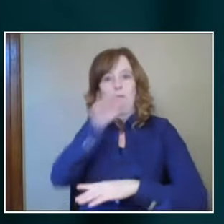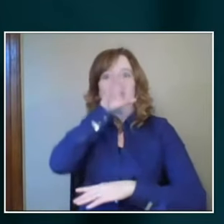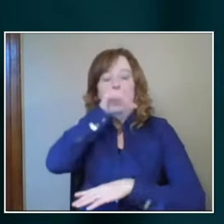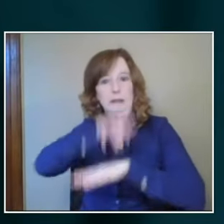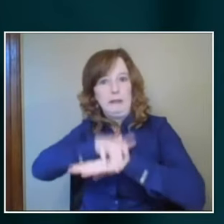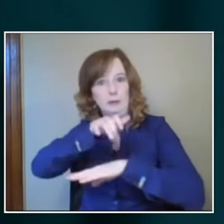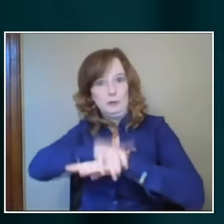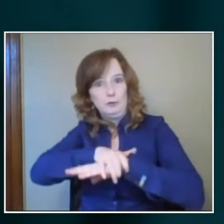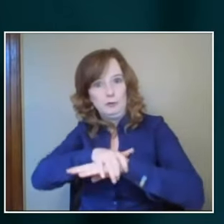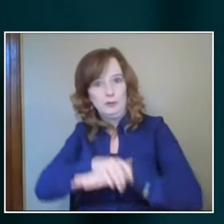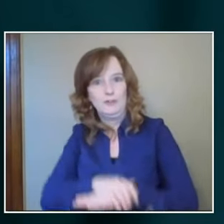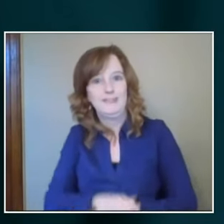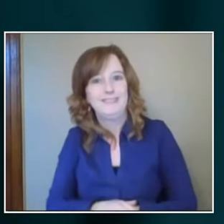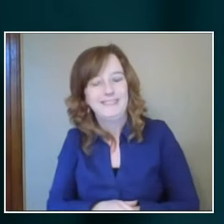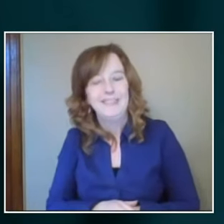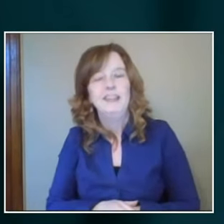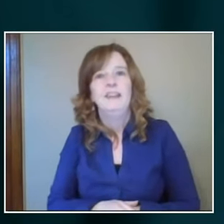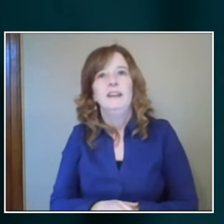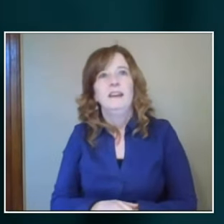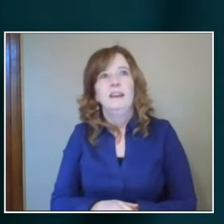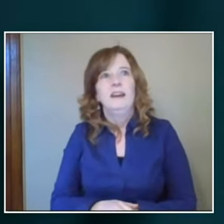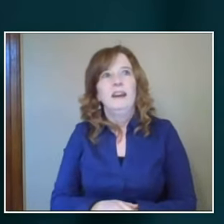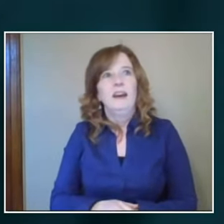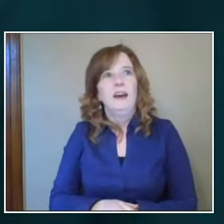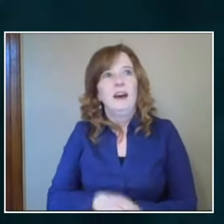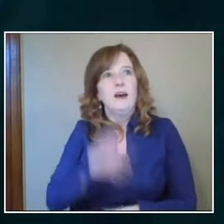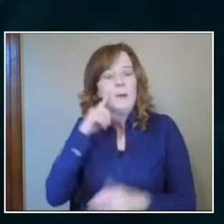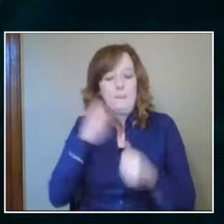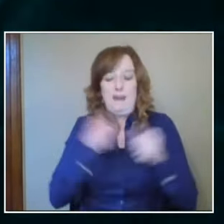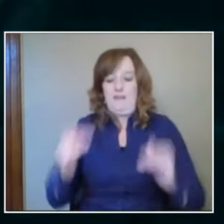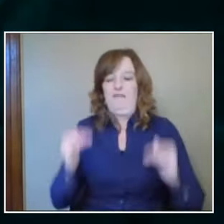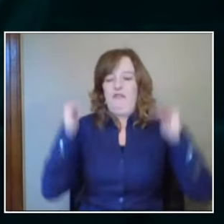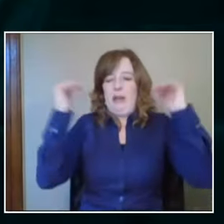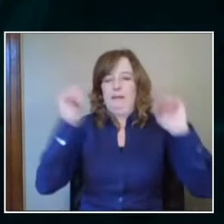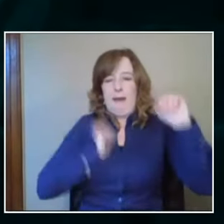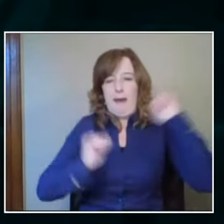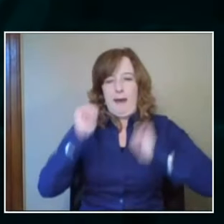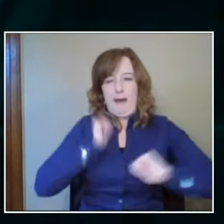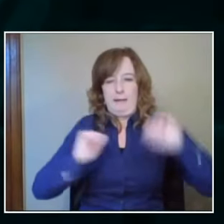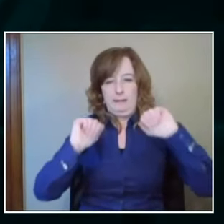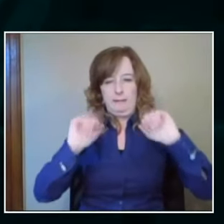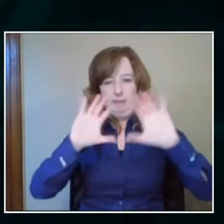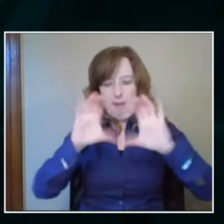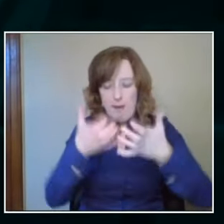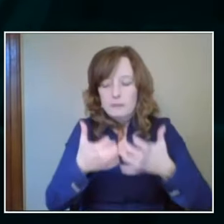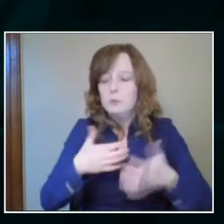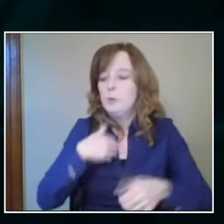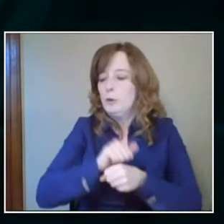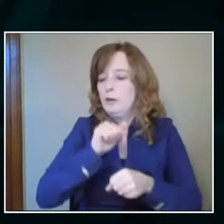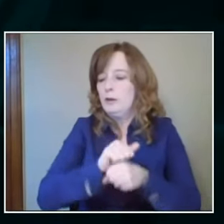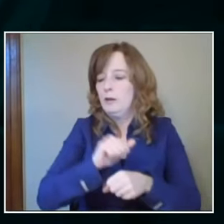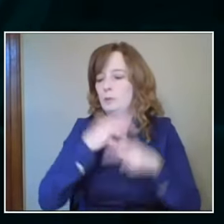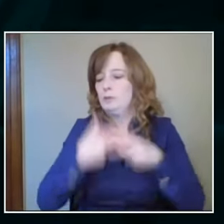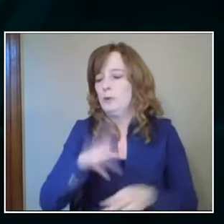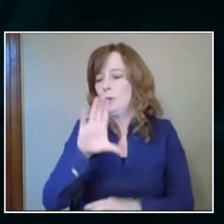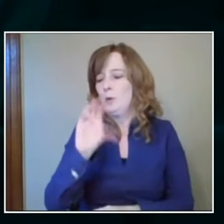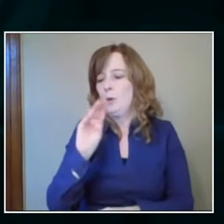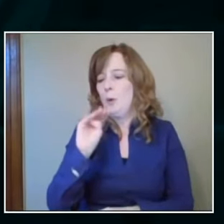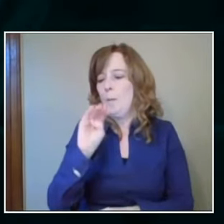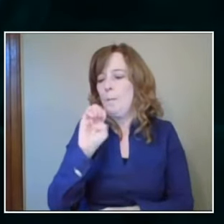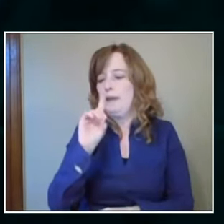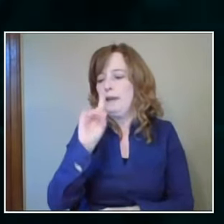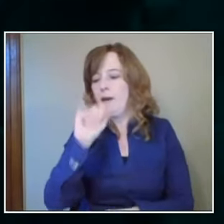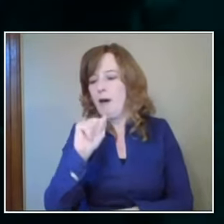most interesting when we were doing advanced acting and we were working on Commedia dell'arte, because Commedia dell'arte is